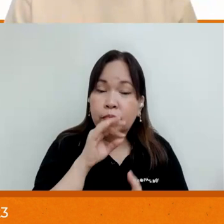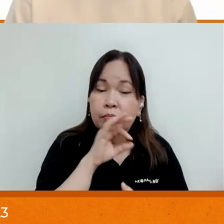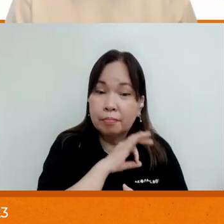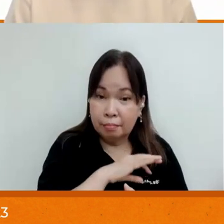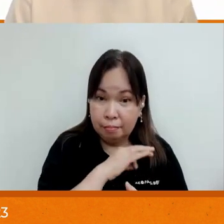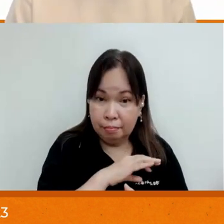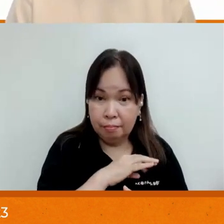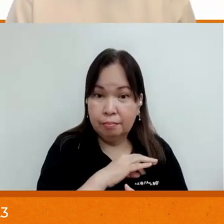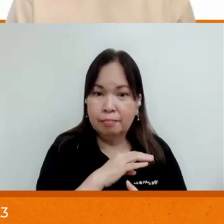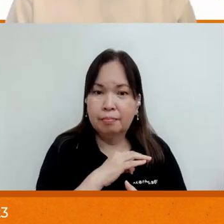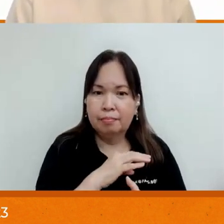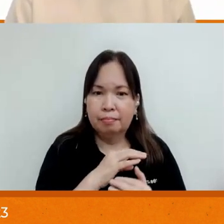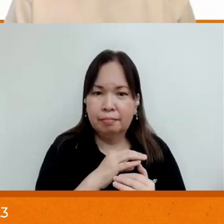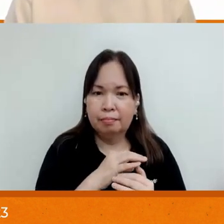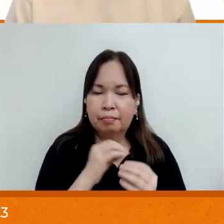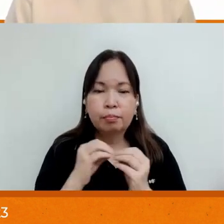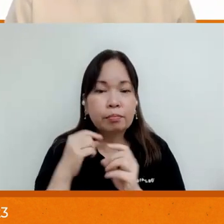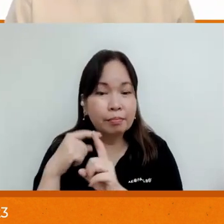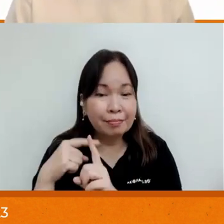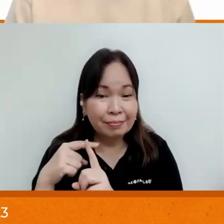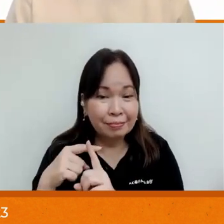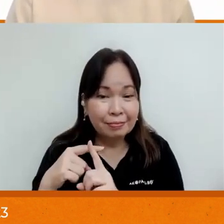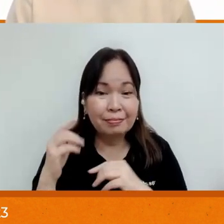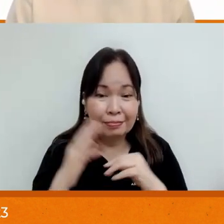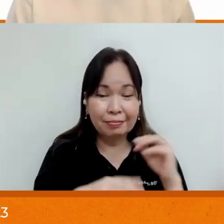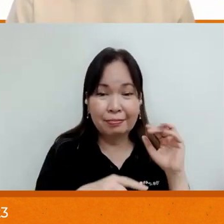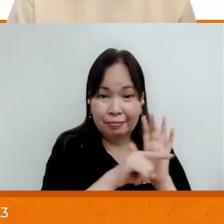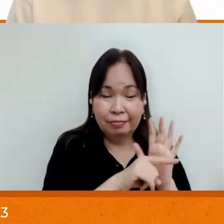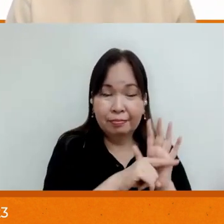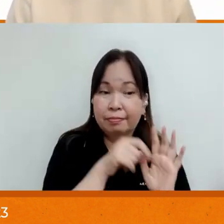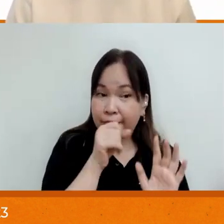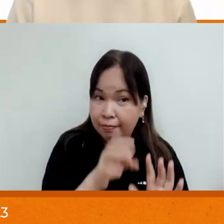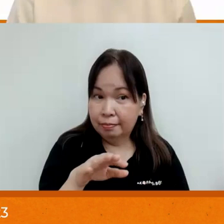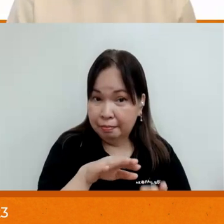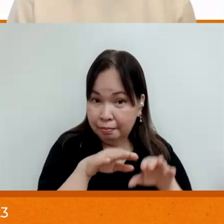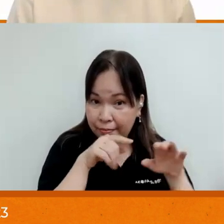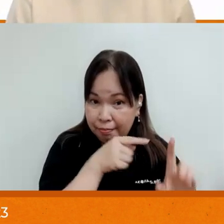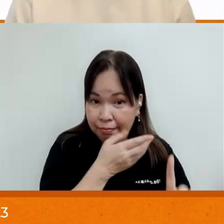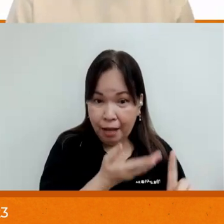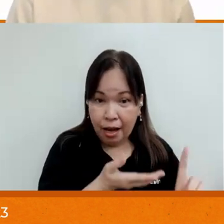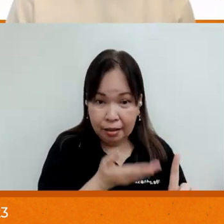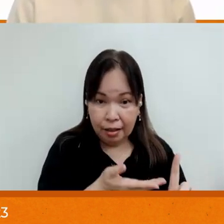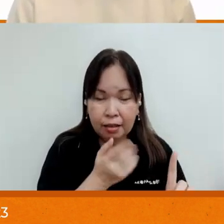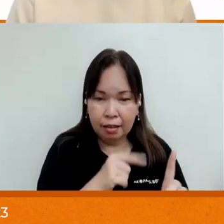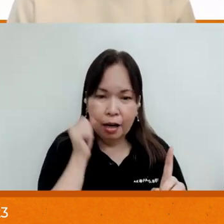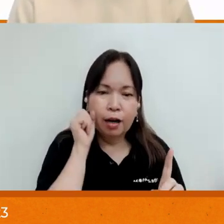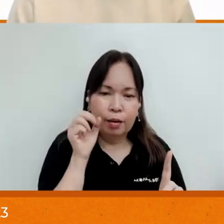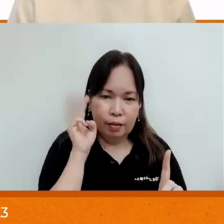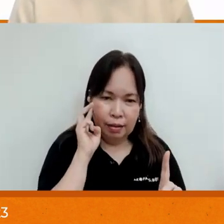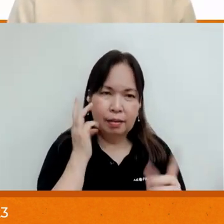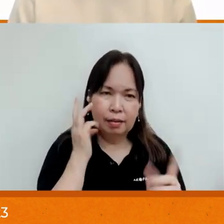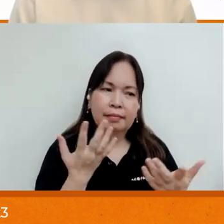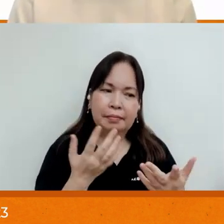than there's more pros than cons if the child learns, if we address these feelings.